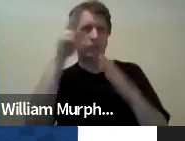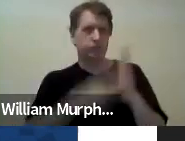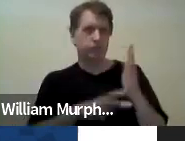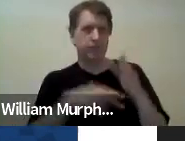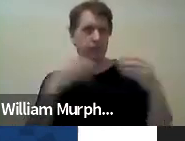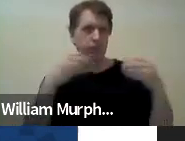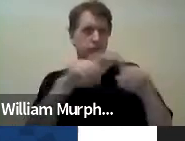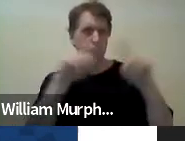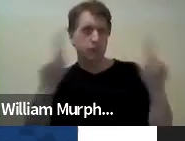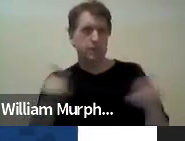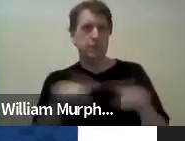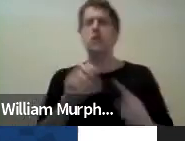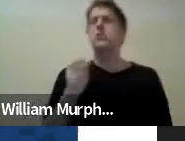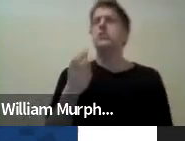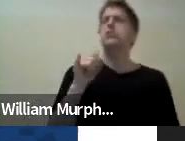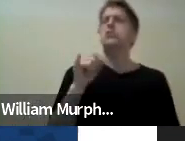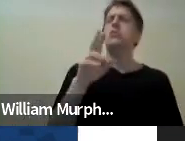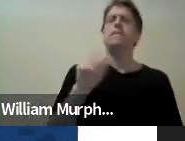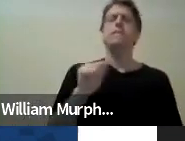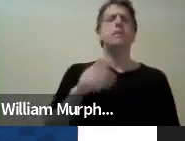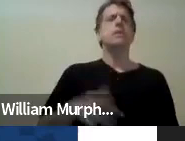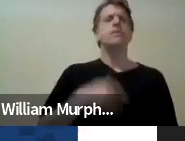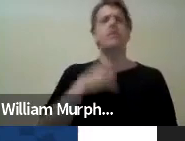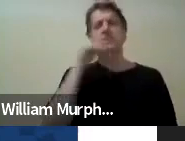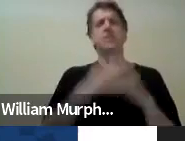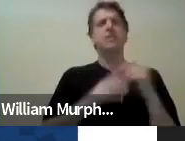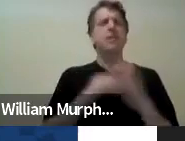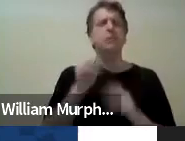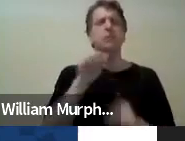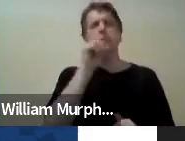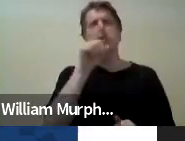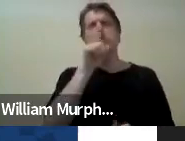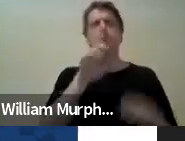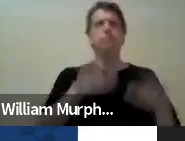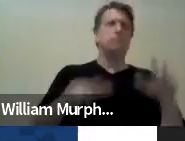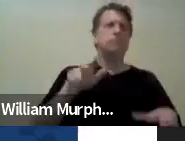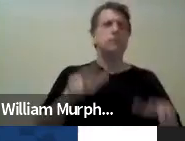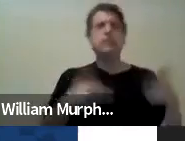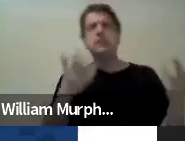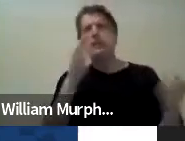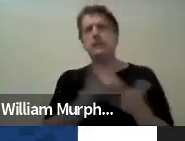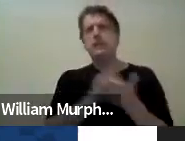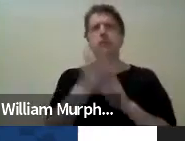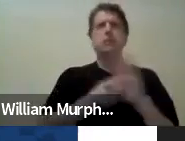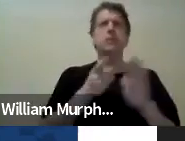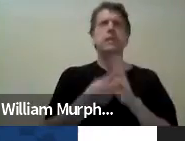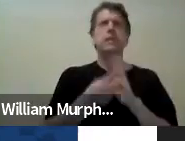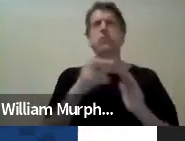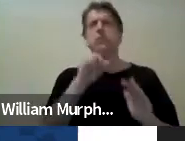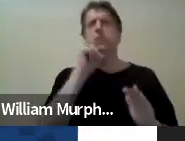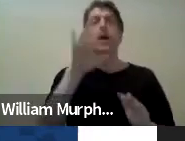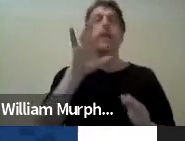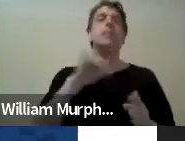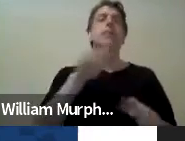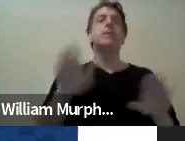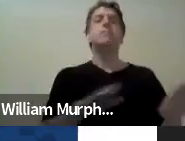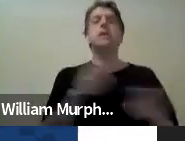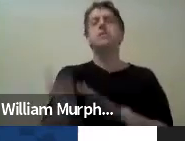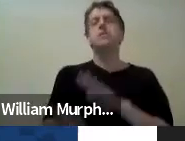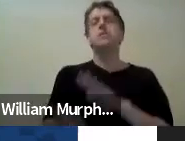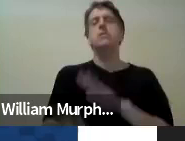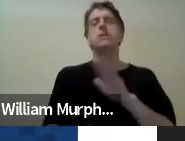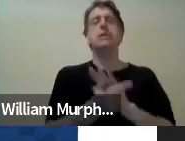feel uncomfortable, not sure if it's discrimination. So this type of behavior is illegal. It's called